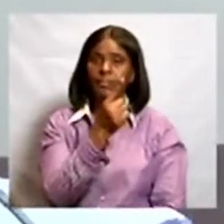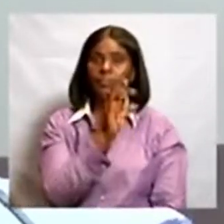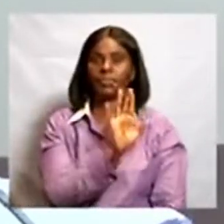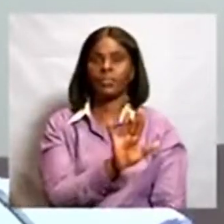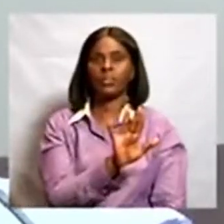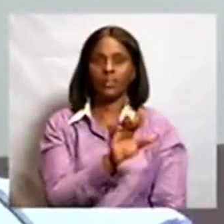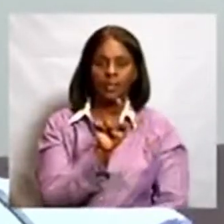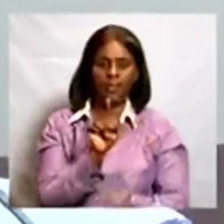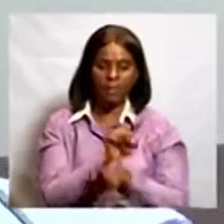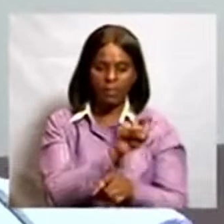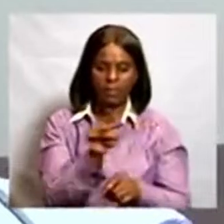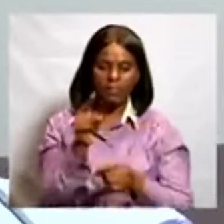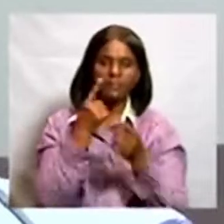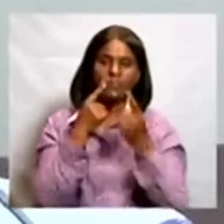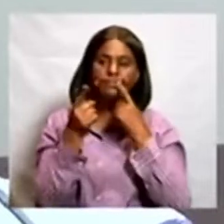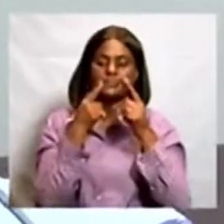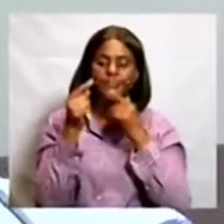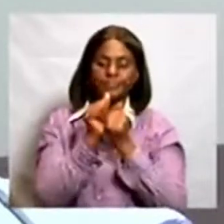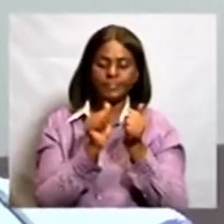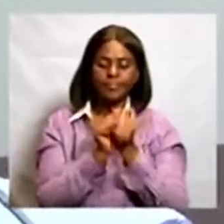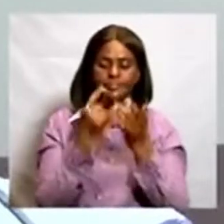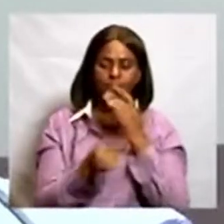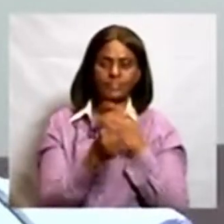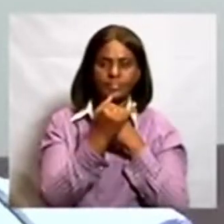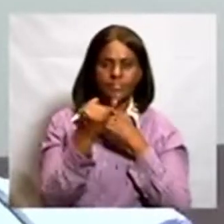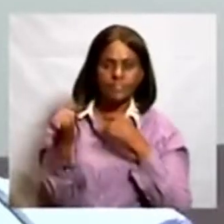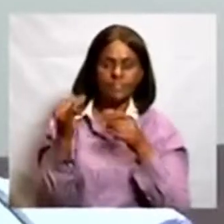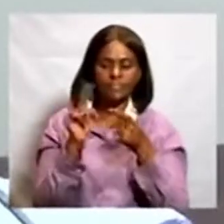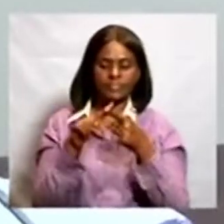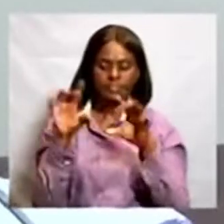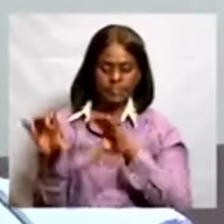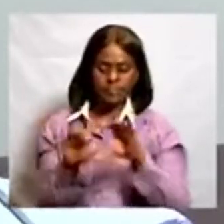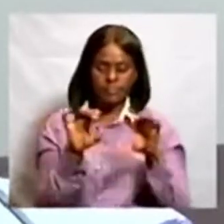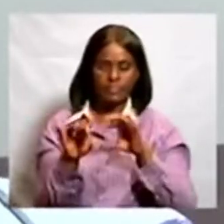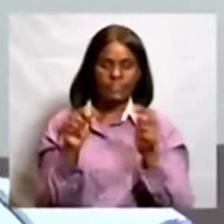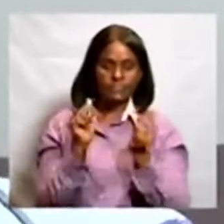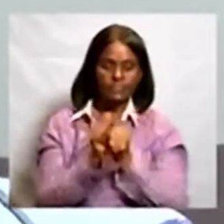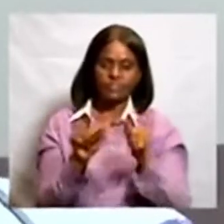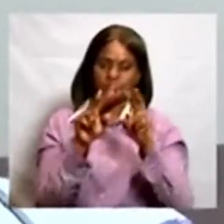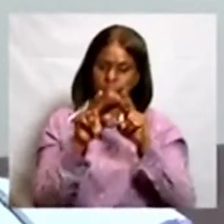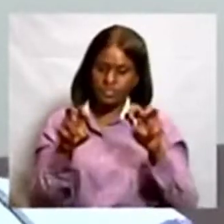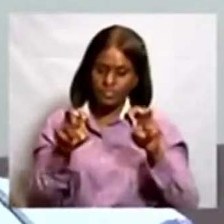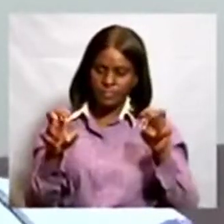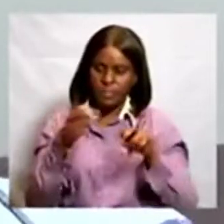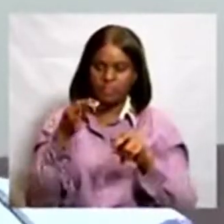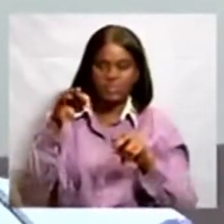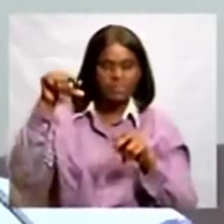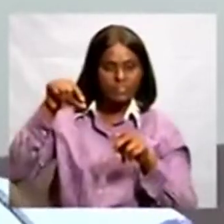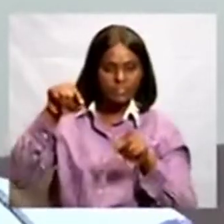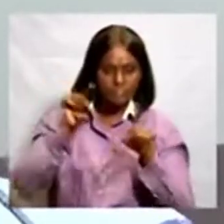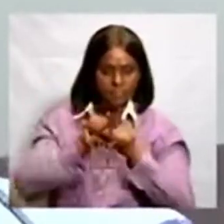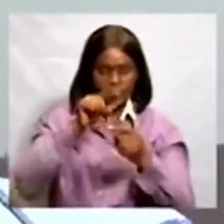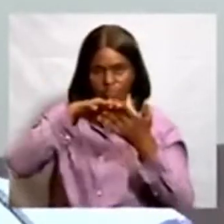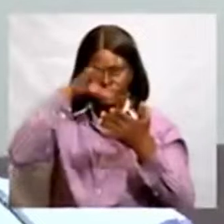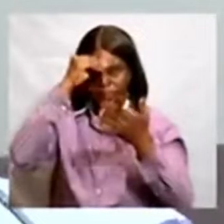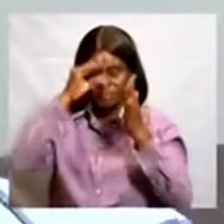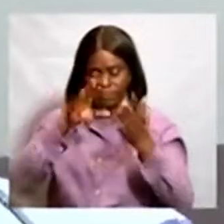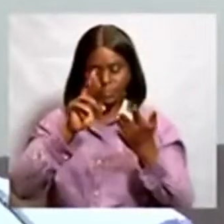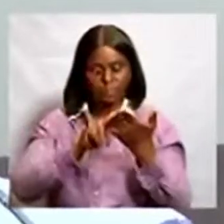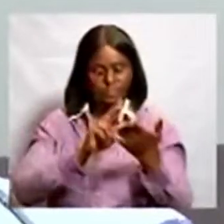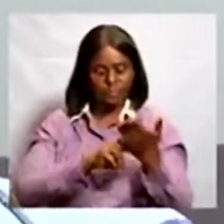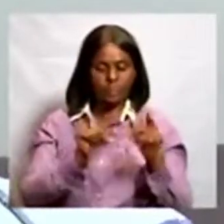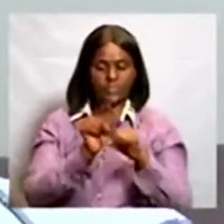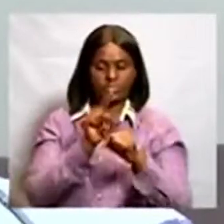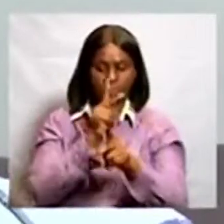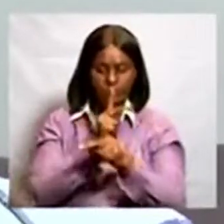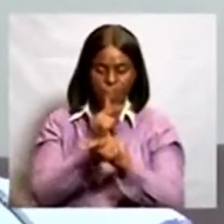and these talk about issues to do with the verifications of qualifications and also learner records being